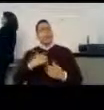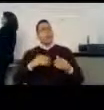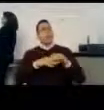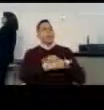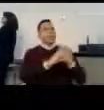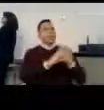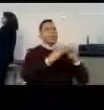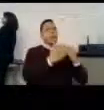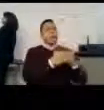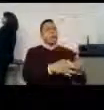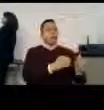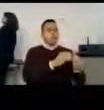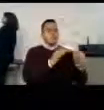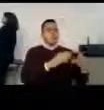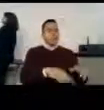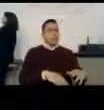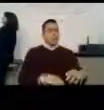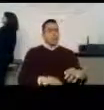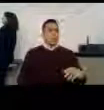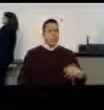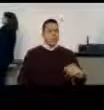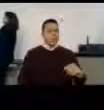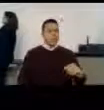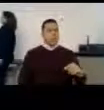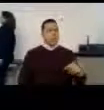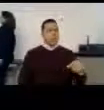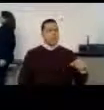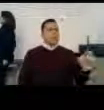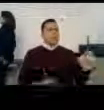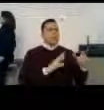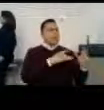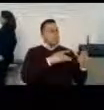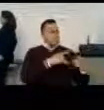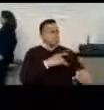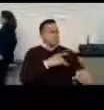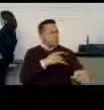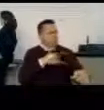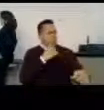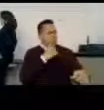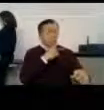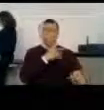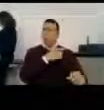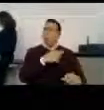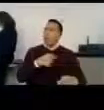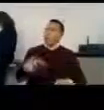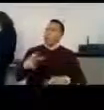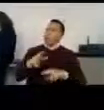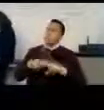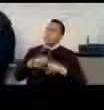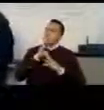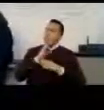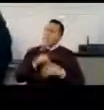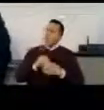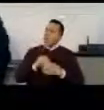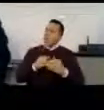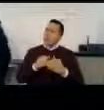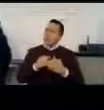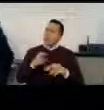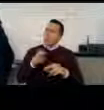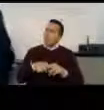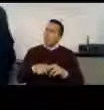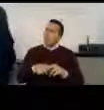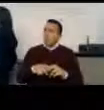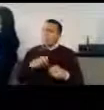work. Oh, but she sits there and she's quiet and she listens to everything I say, right? And needing to train teachers on how to be